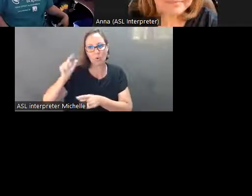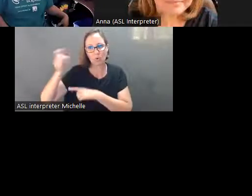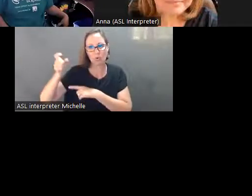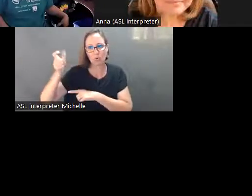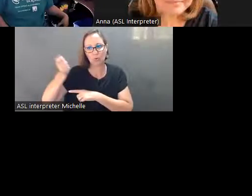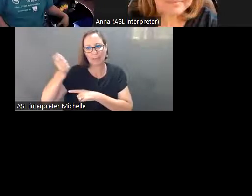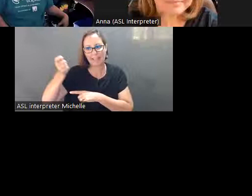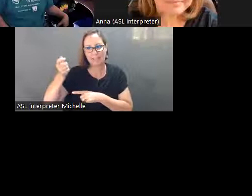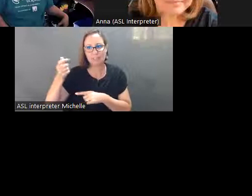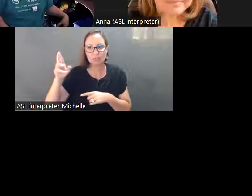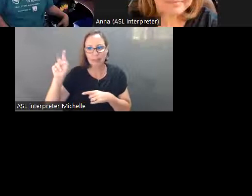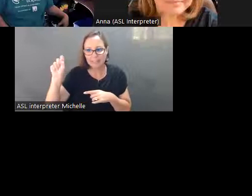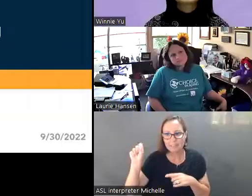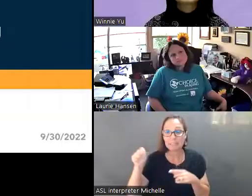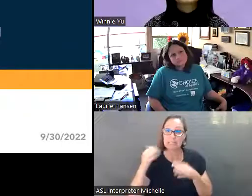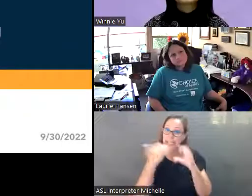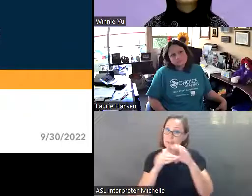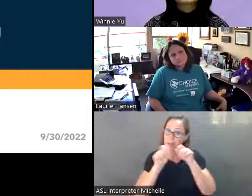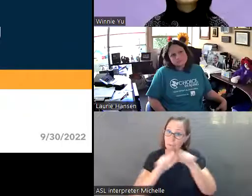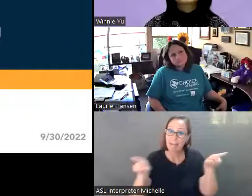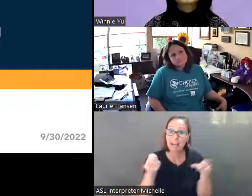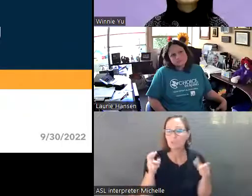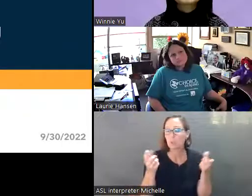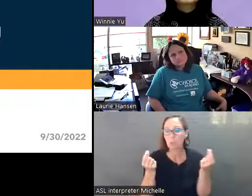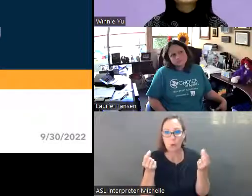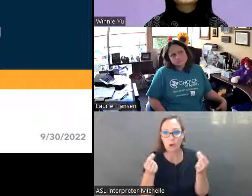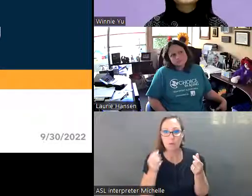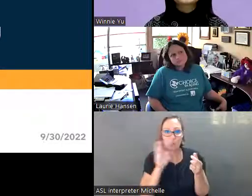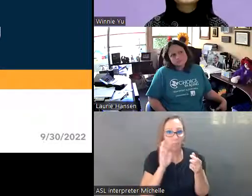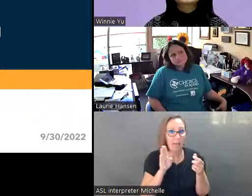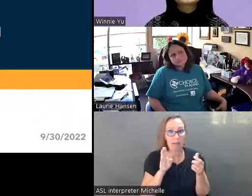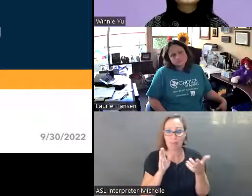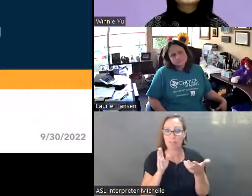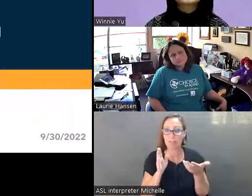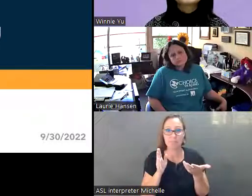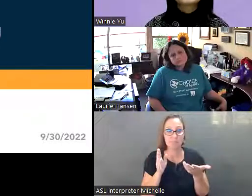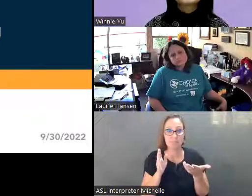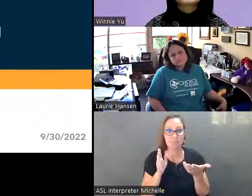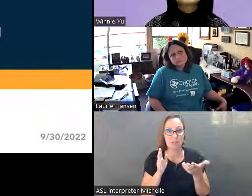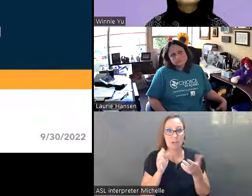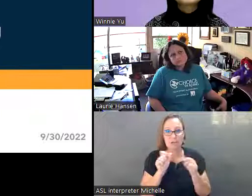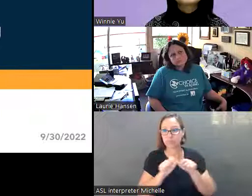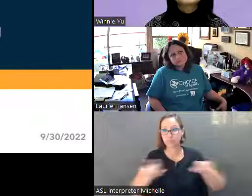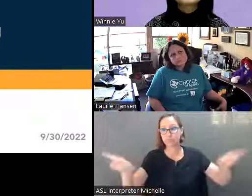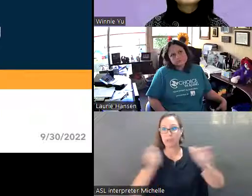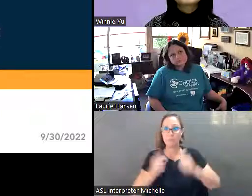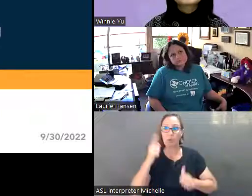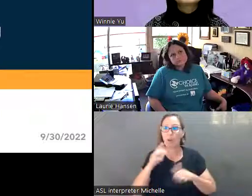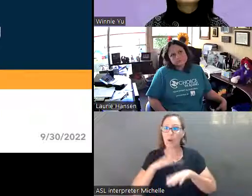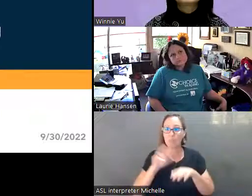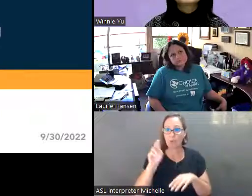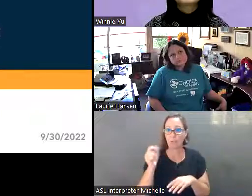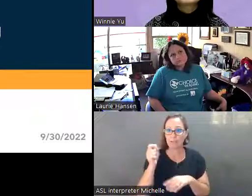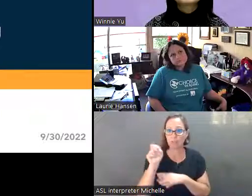like an email blast would it go to everyone that's on some sort of registry? The context for me